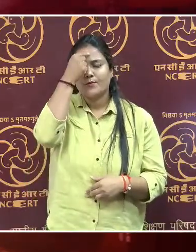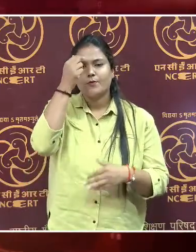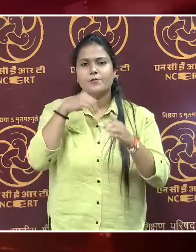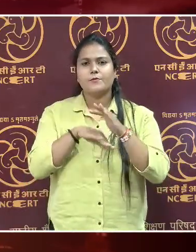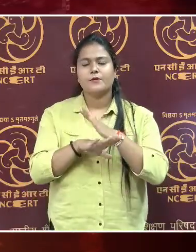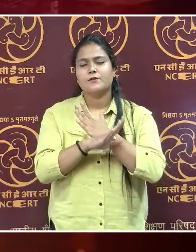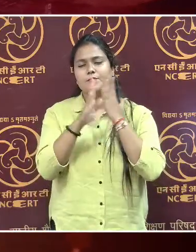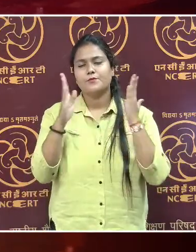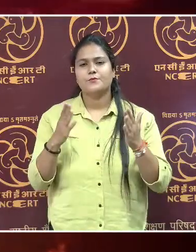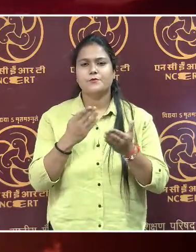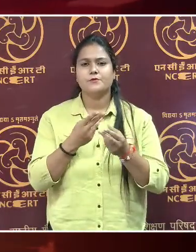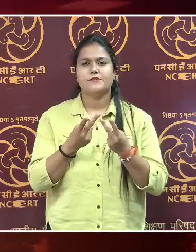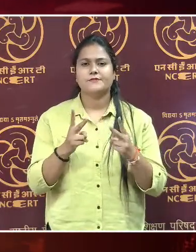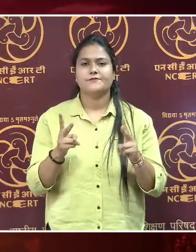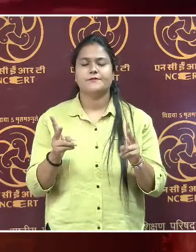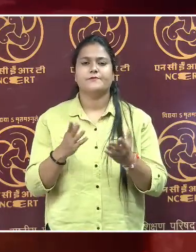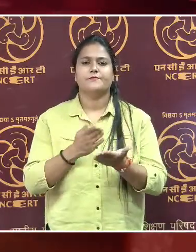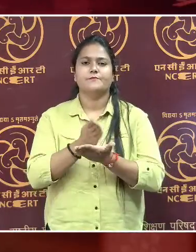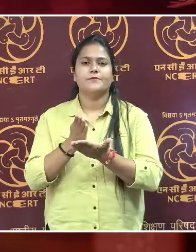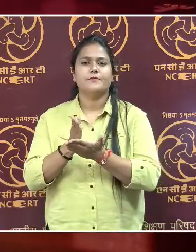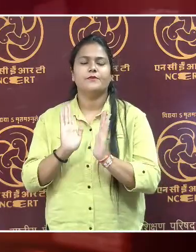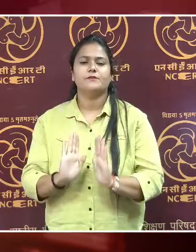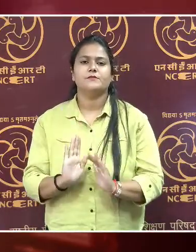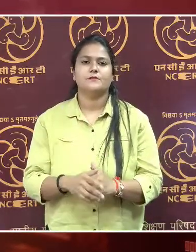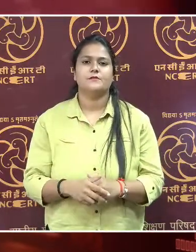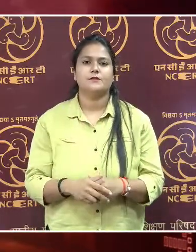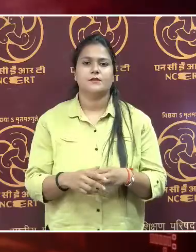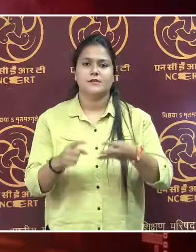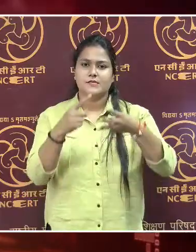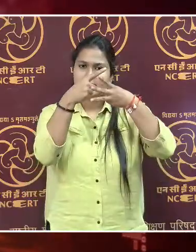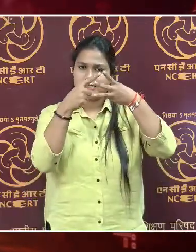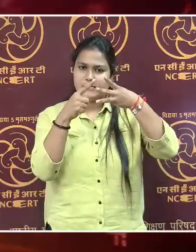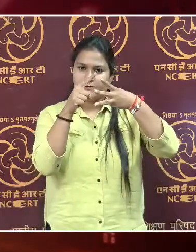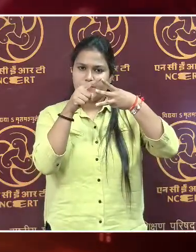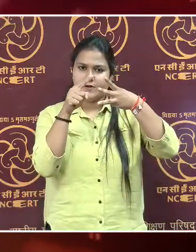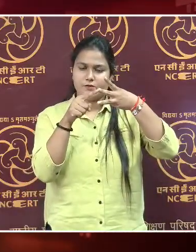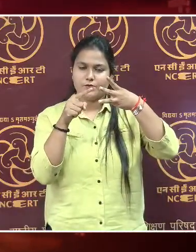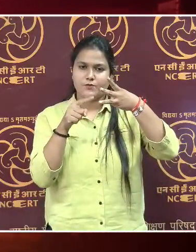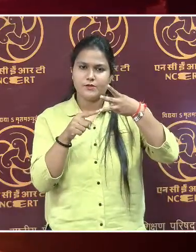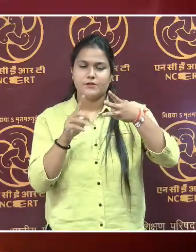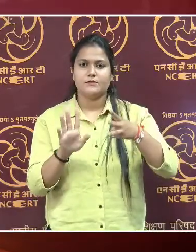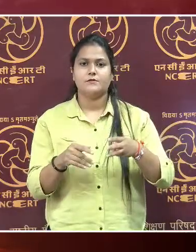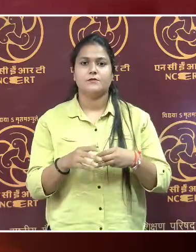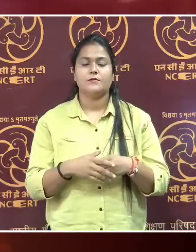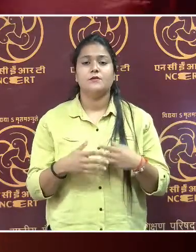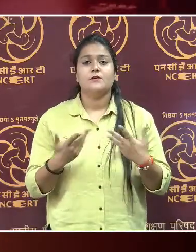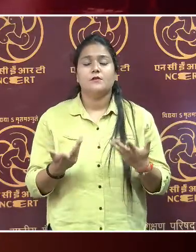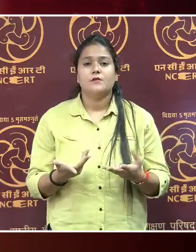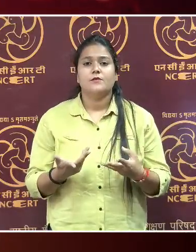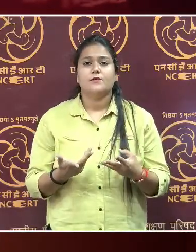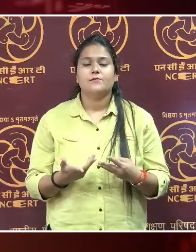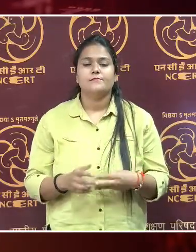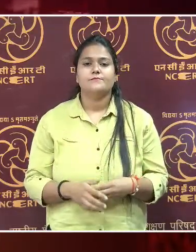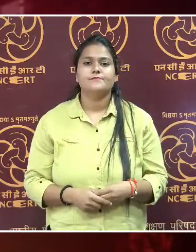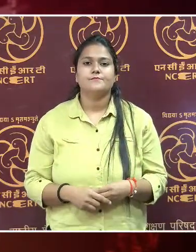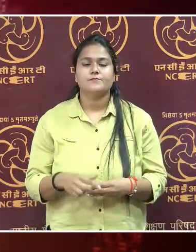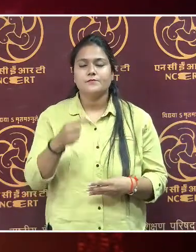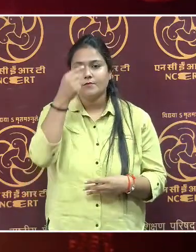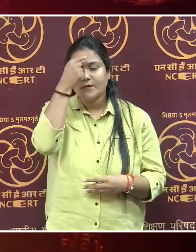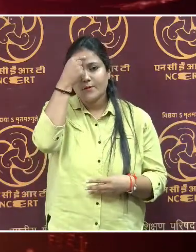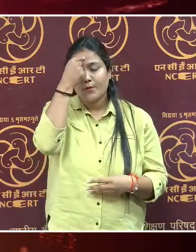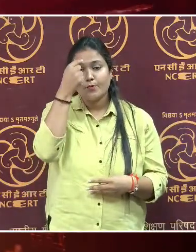also varies. Okay, so we have three different types of hearing loss depending upon whether the problem that occurs in the external